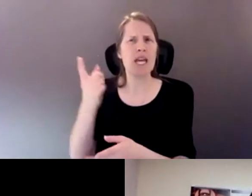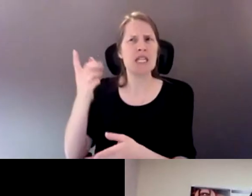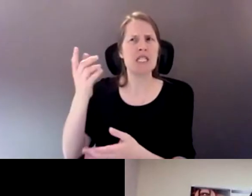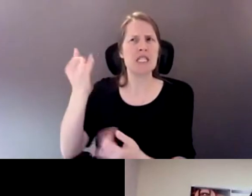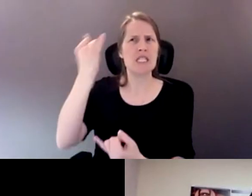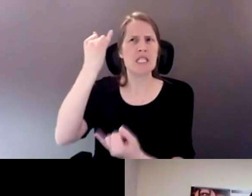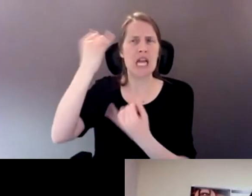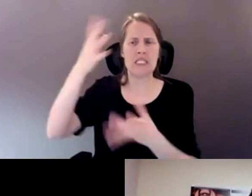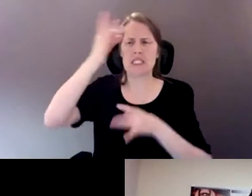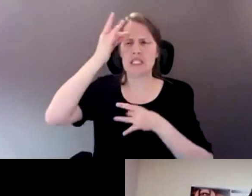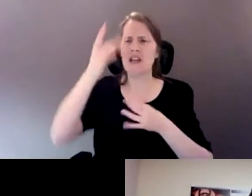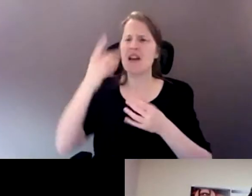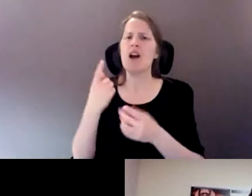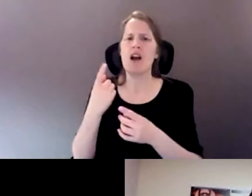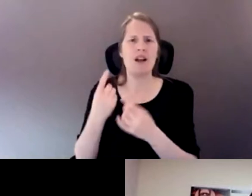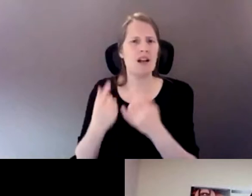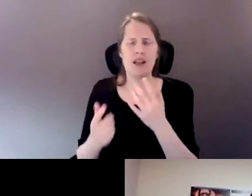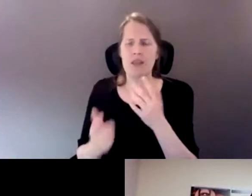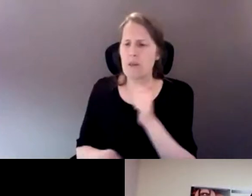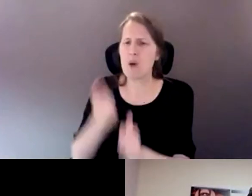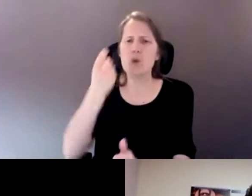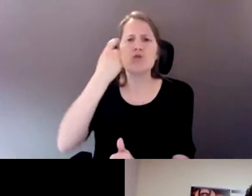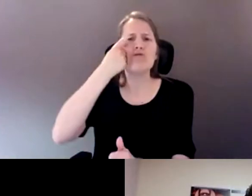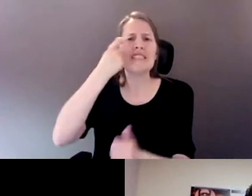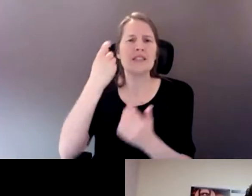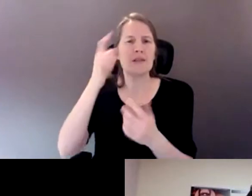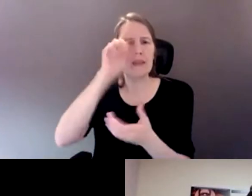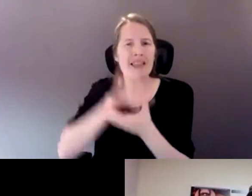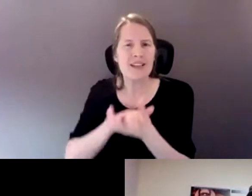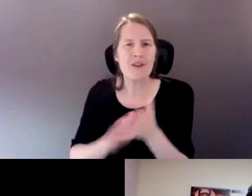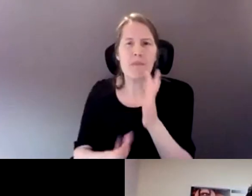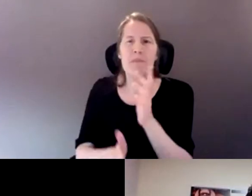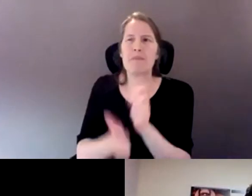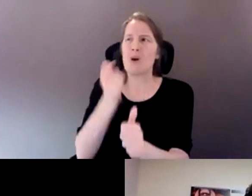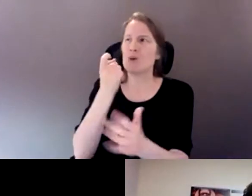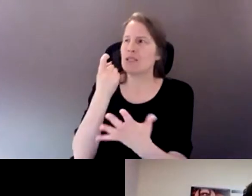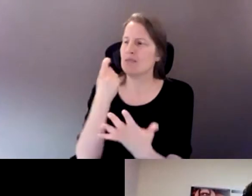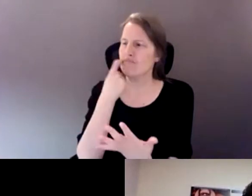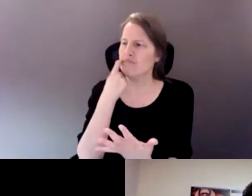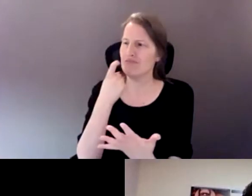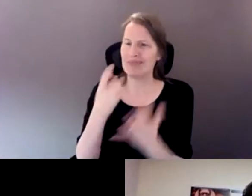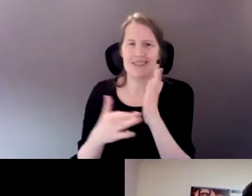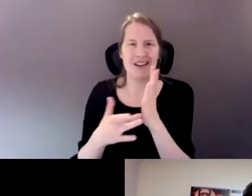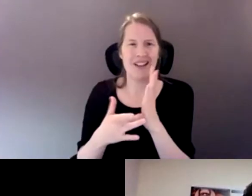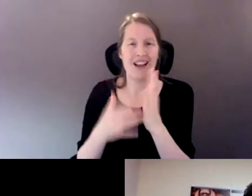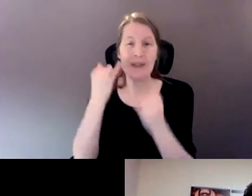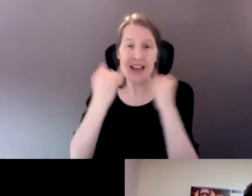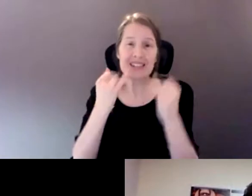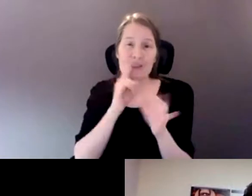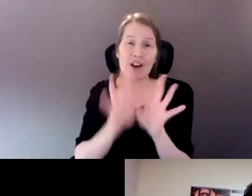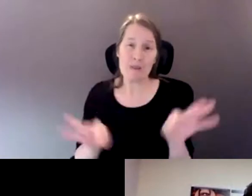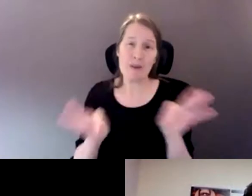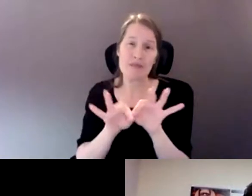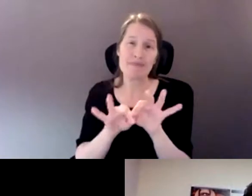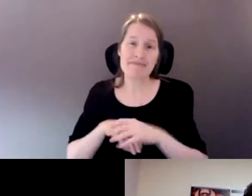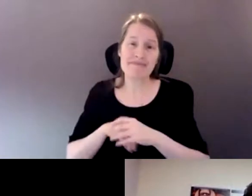much up to date. They're always the latest technology. And that's, ideas matter. Yeah,